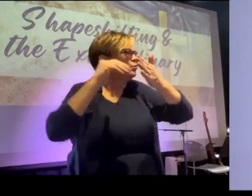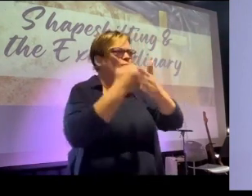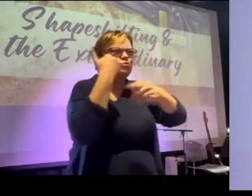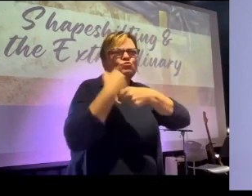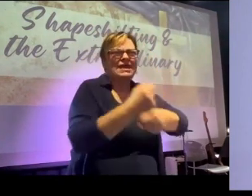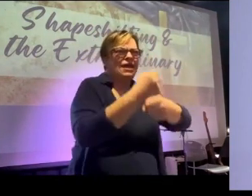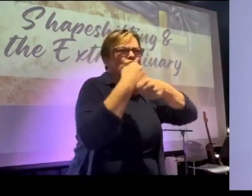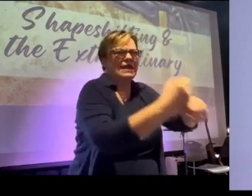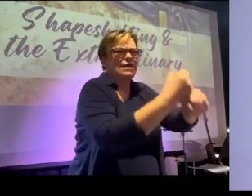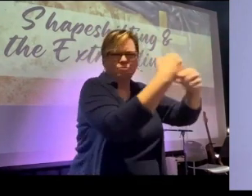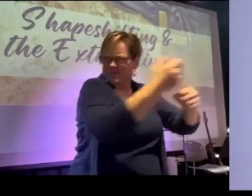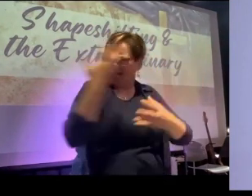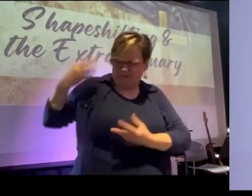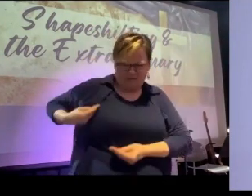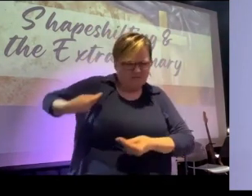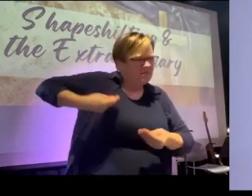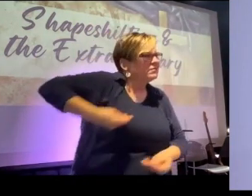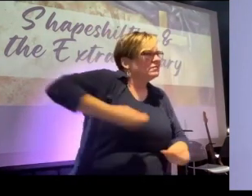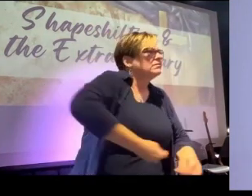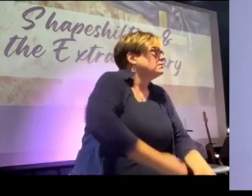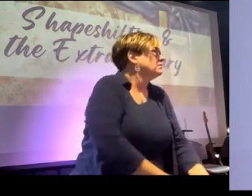Identity.